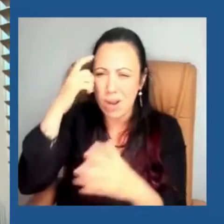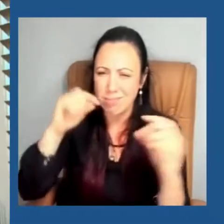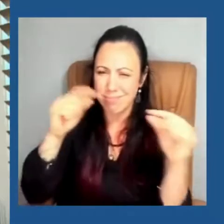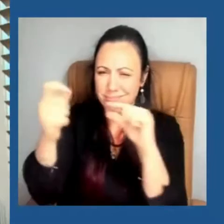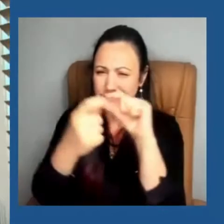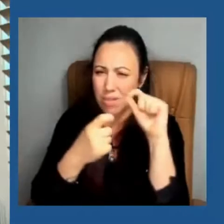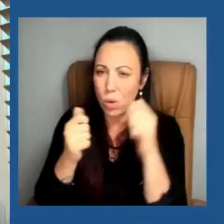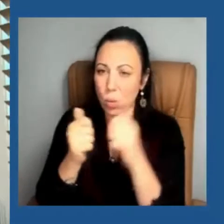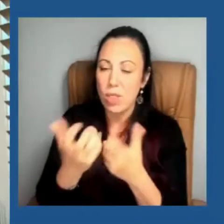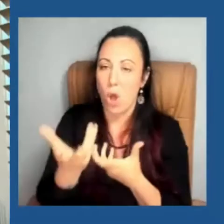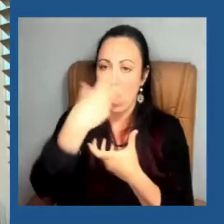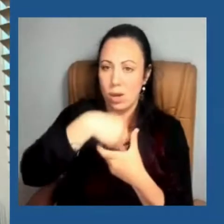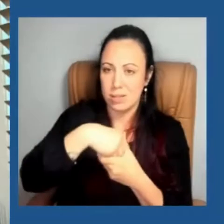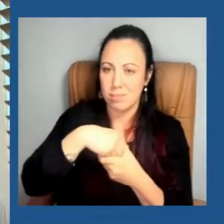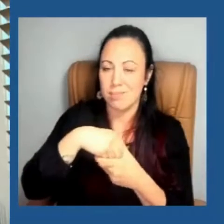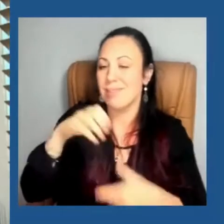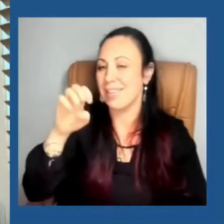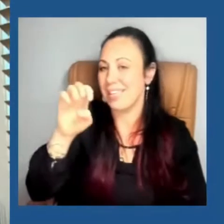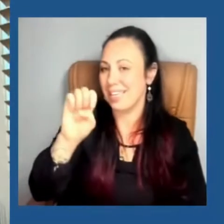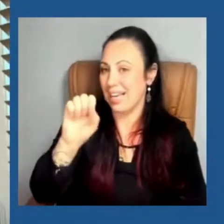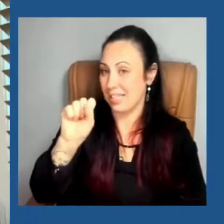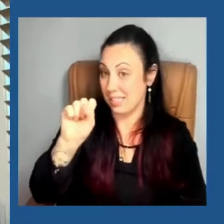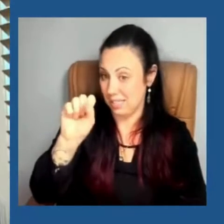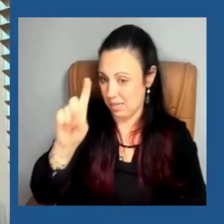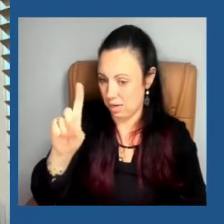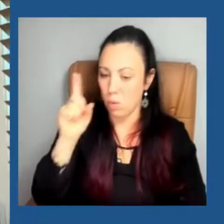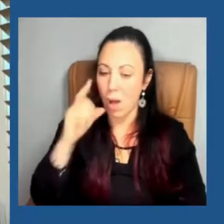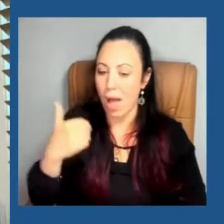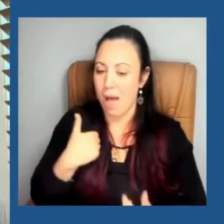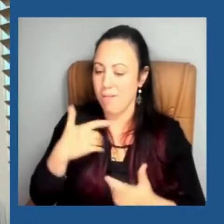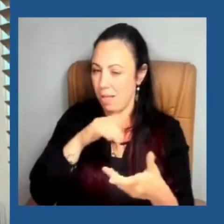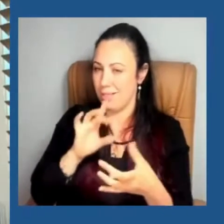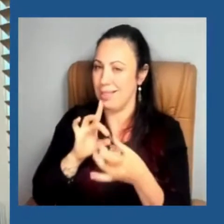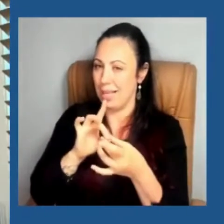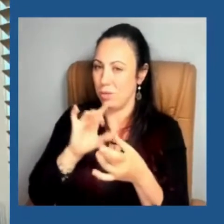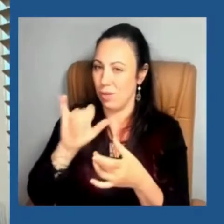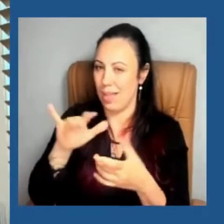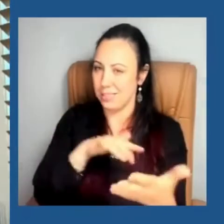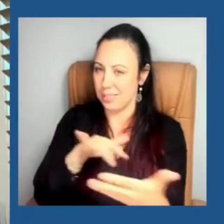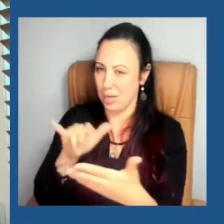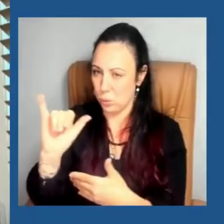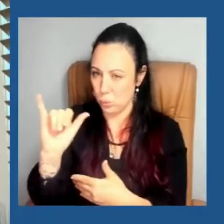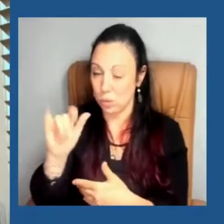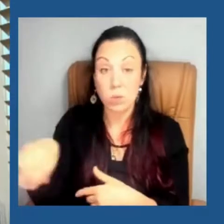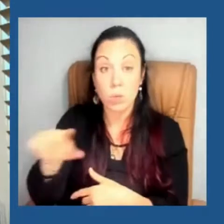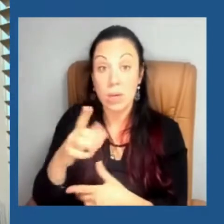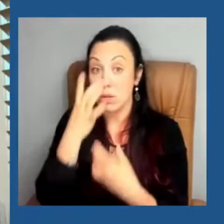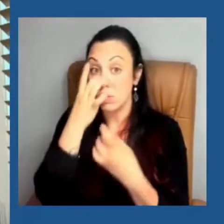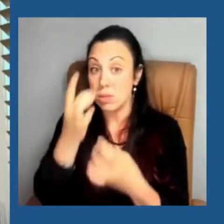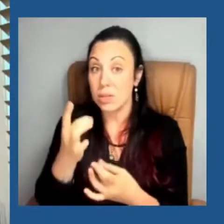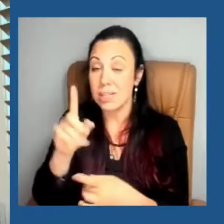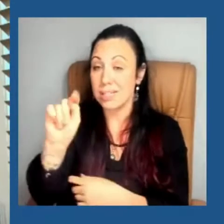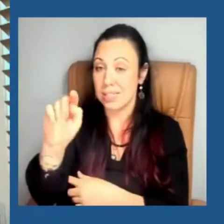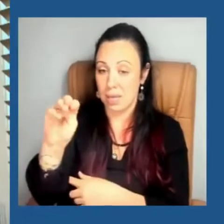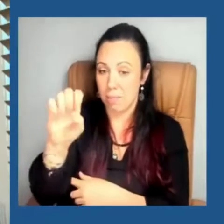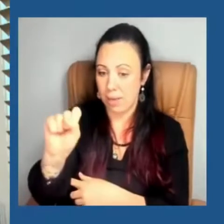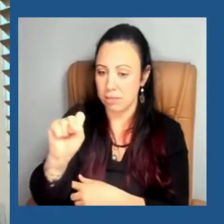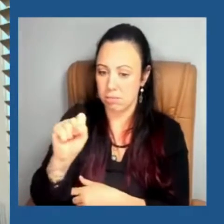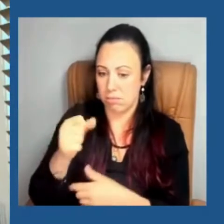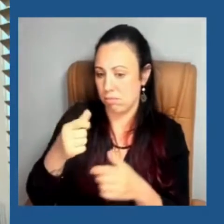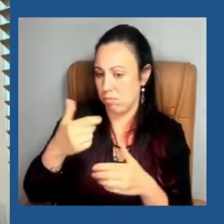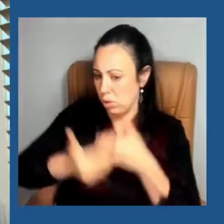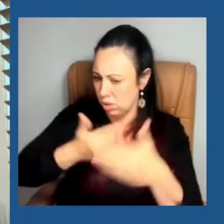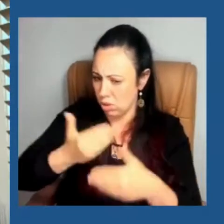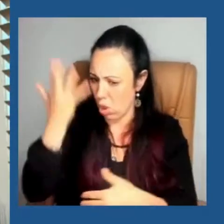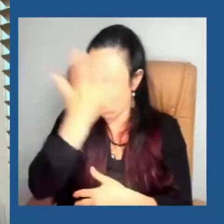spectrum disorders, or ASD, and we'll share a link to this study too. If you're interested in what a TMS procedure actually looks like,